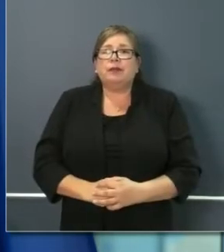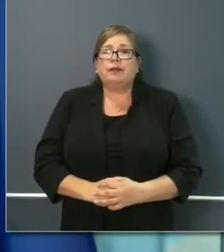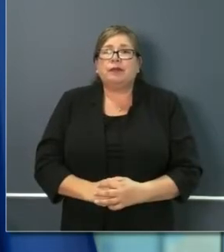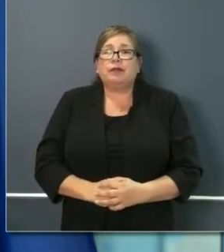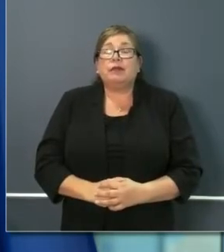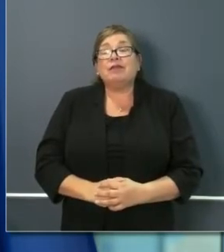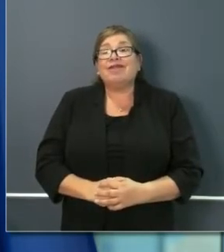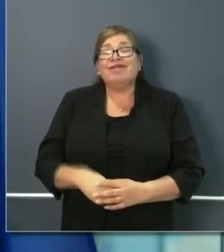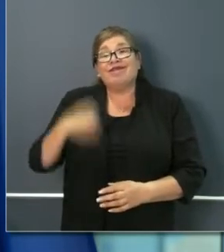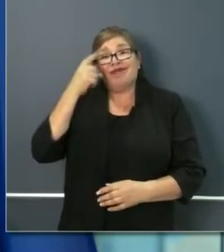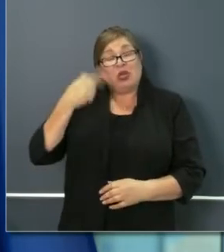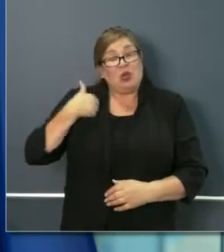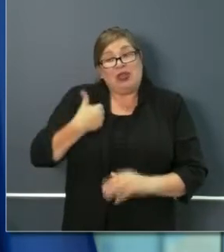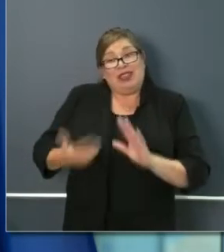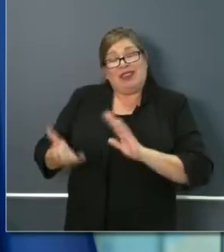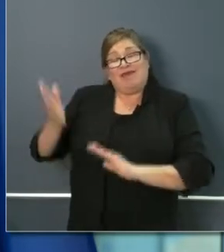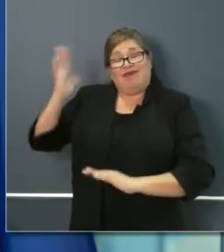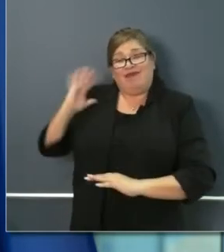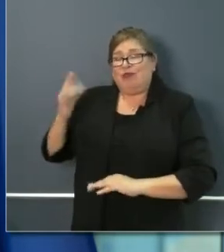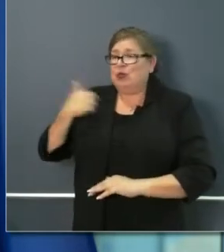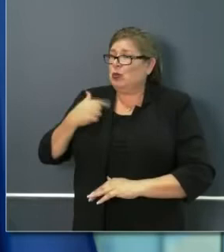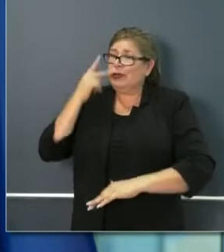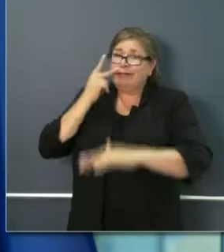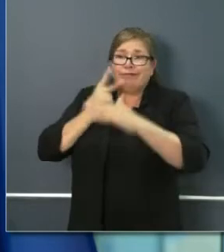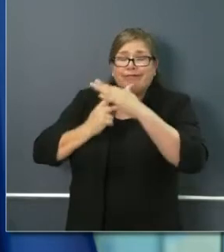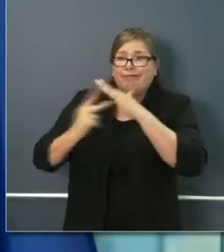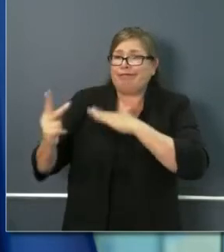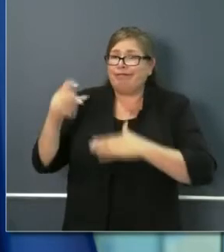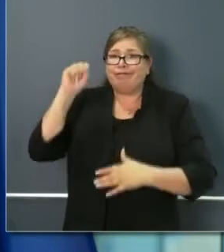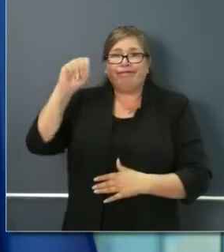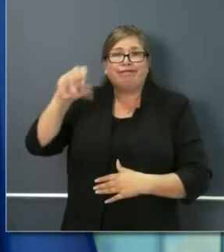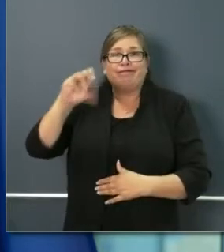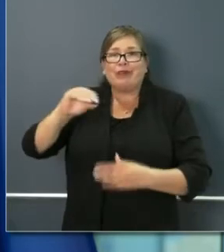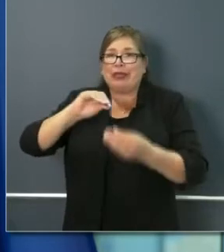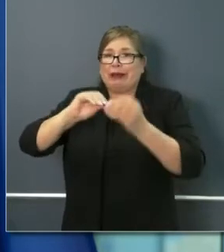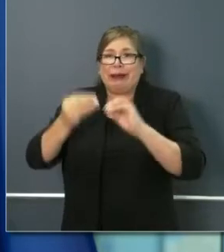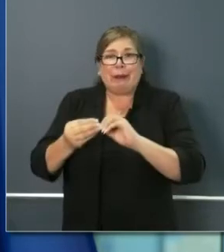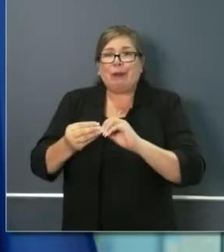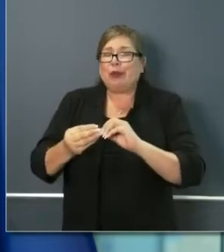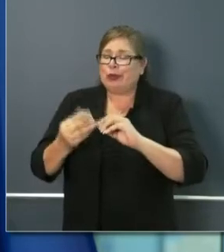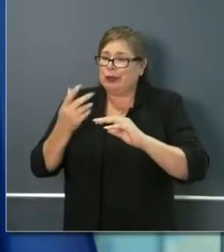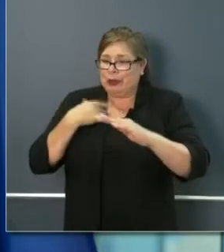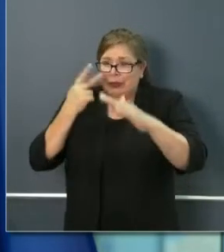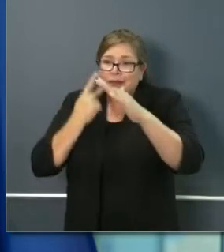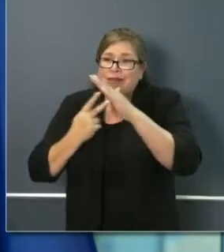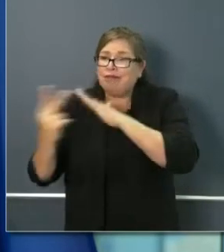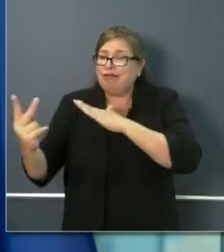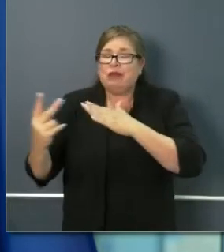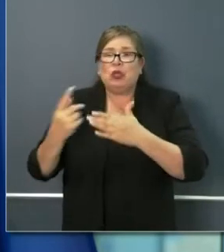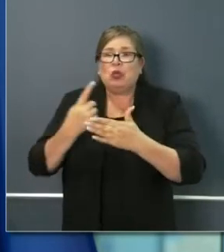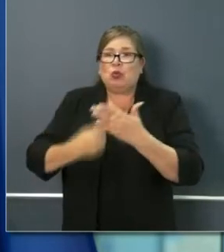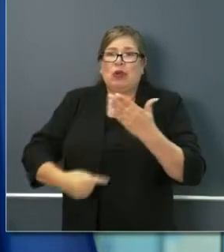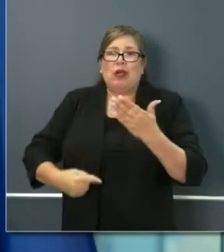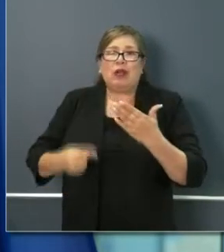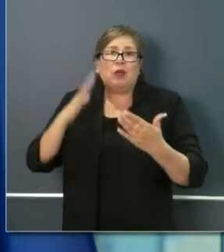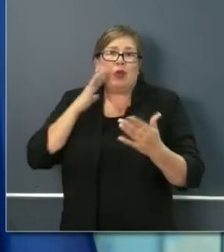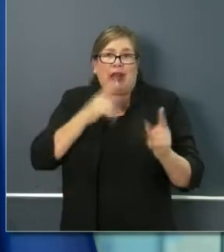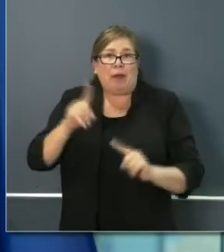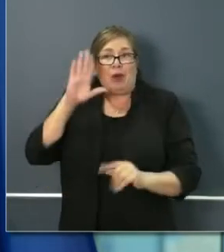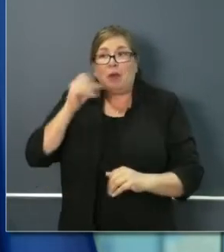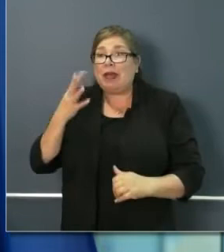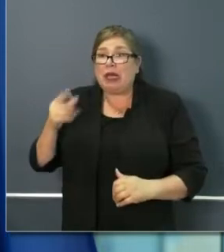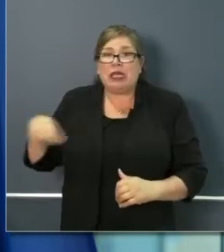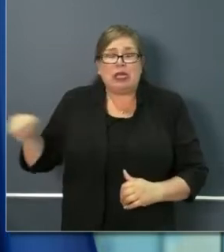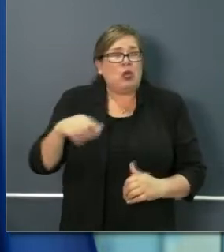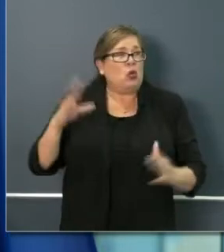and some anxiety, but it was a proof point of our modeling protocols and practices. I mentioned at the